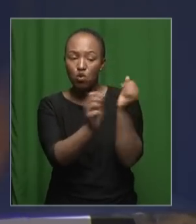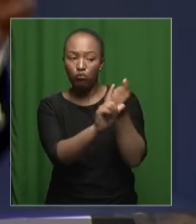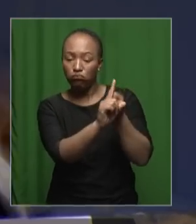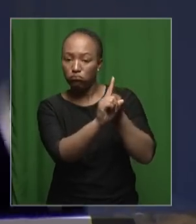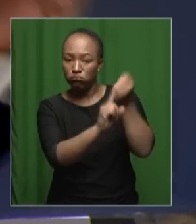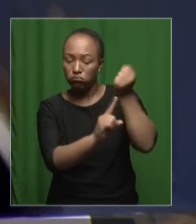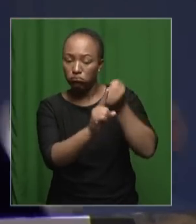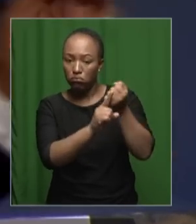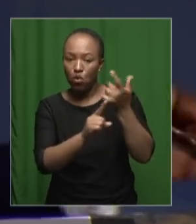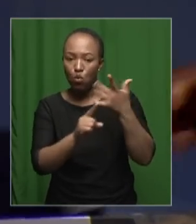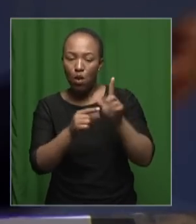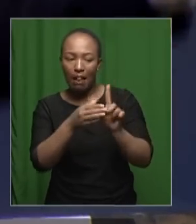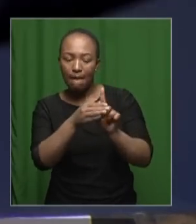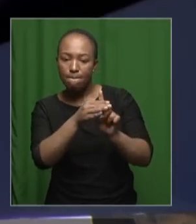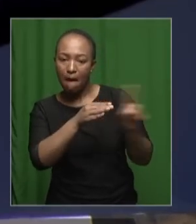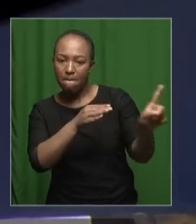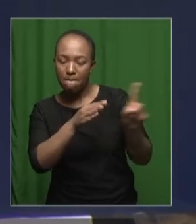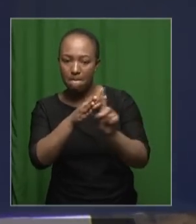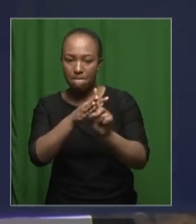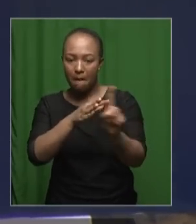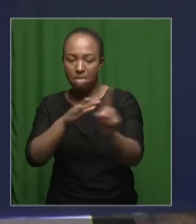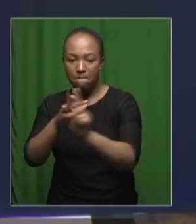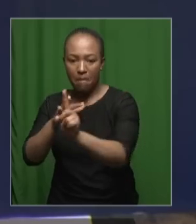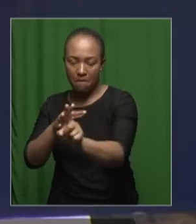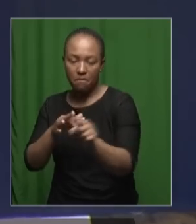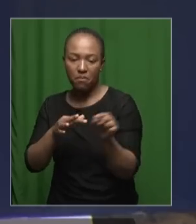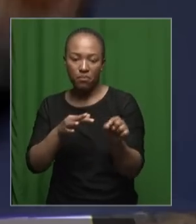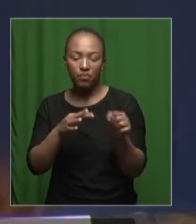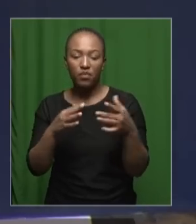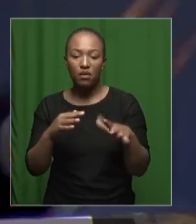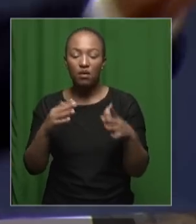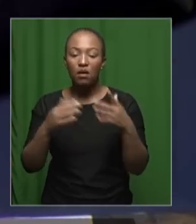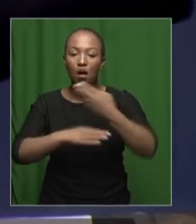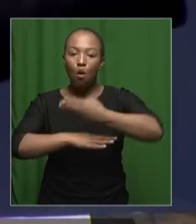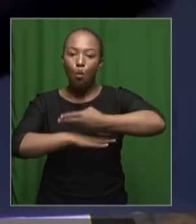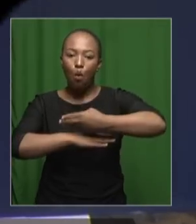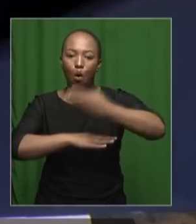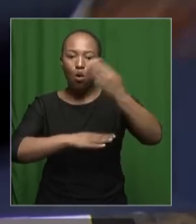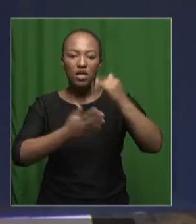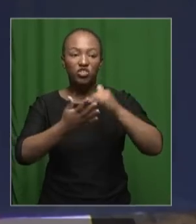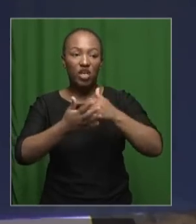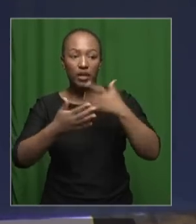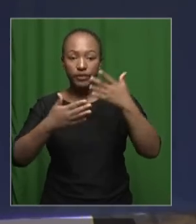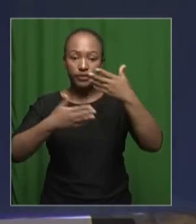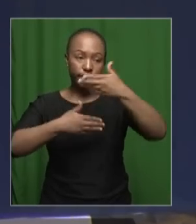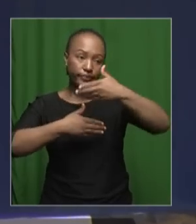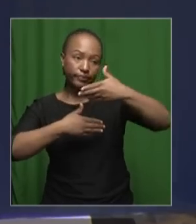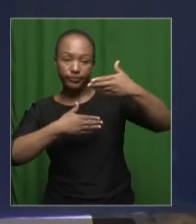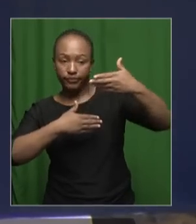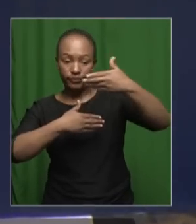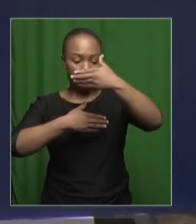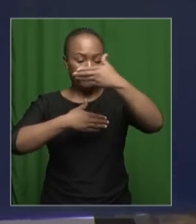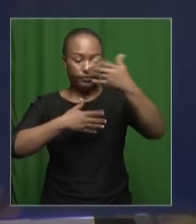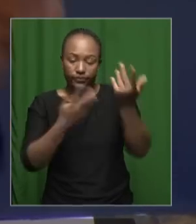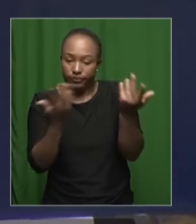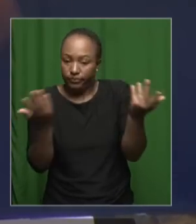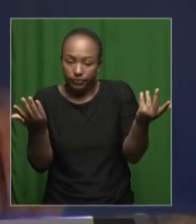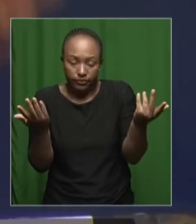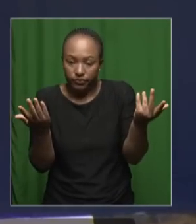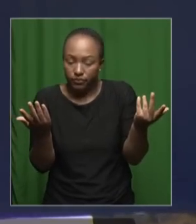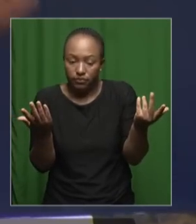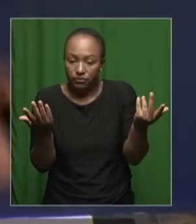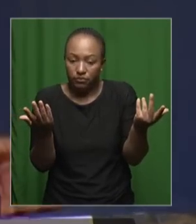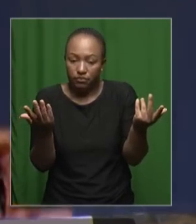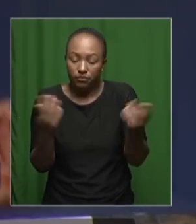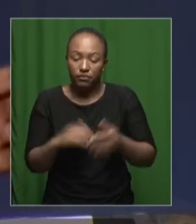that. So anywhere in the world, this wall is talking about is just hanging in the air. It's hot ash in other words, you know.